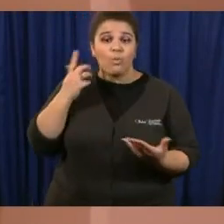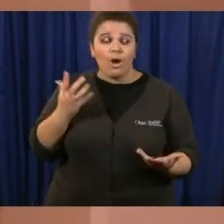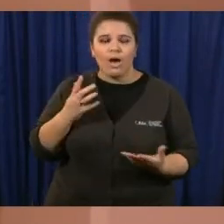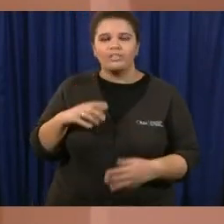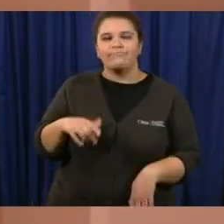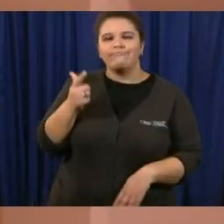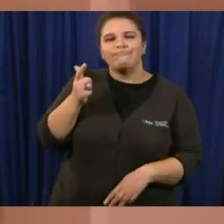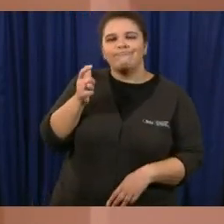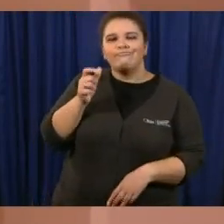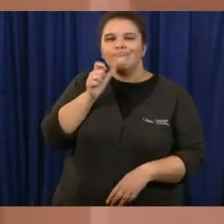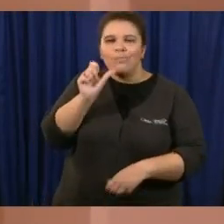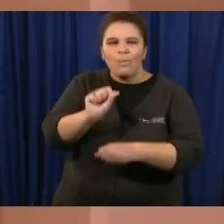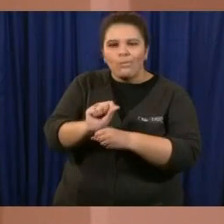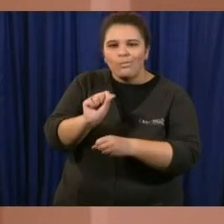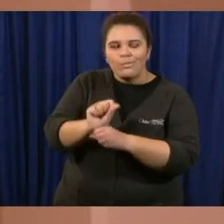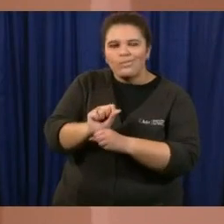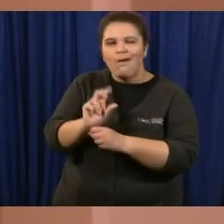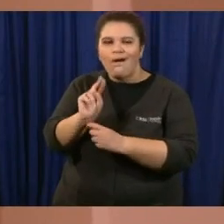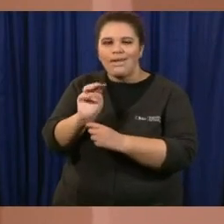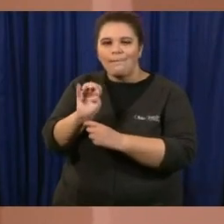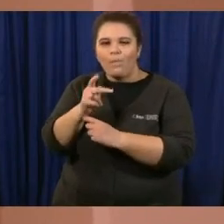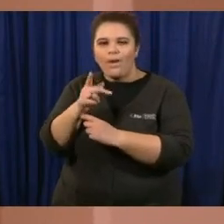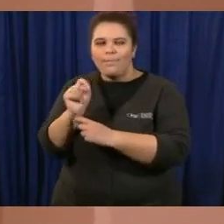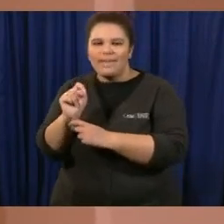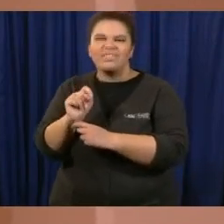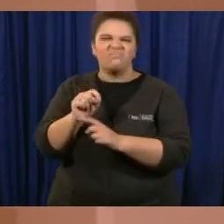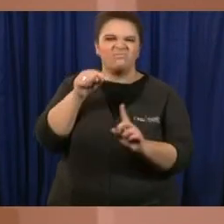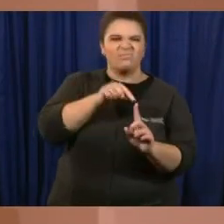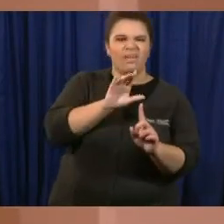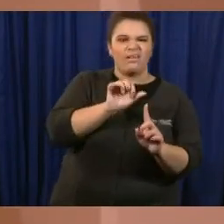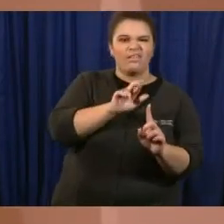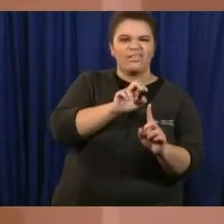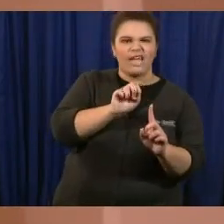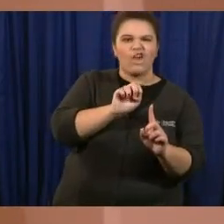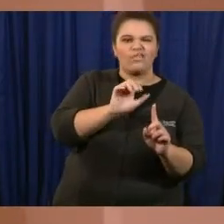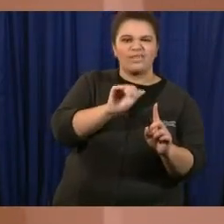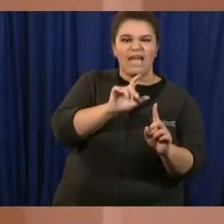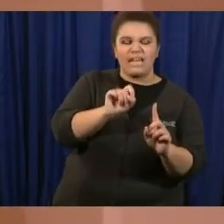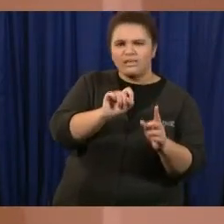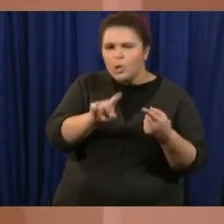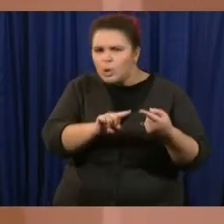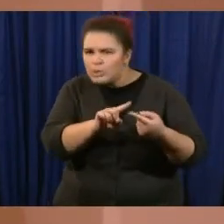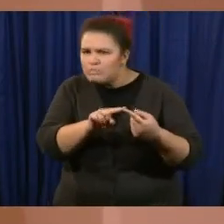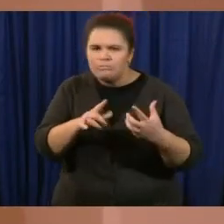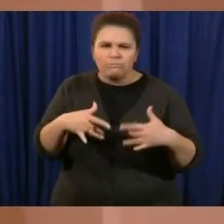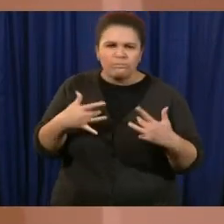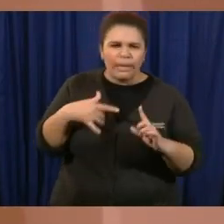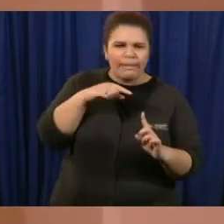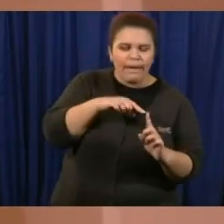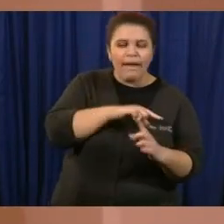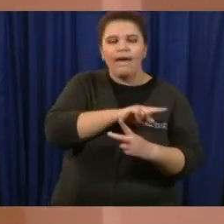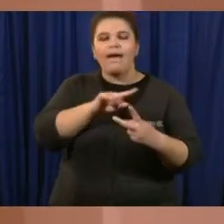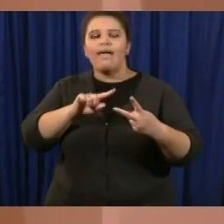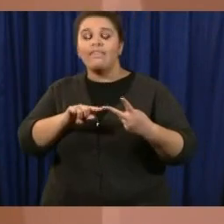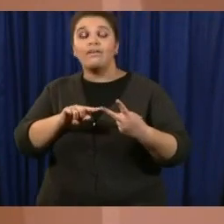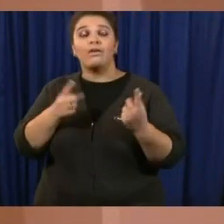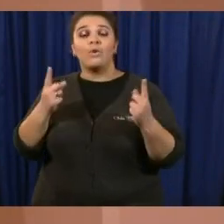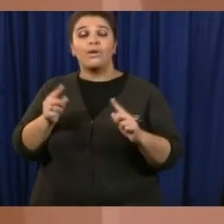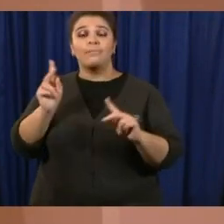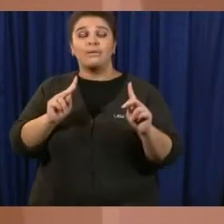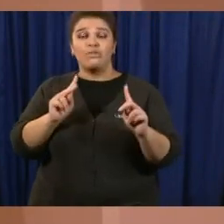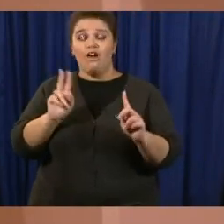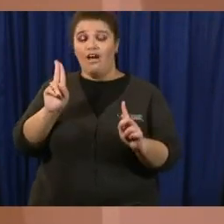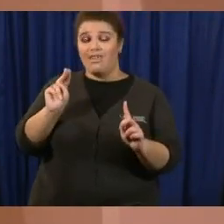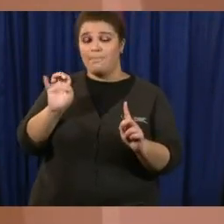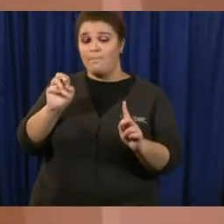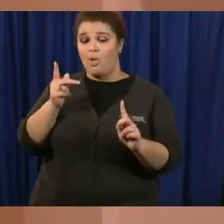availability of that money? And also, do you have any updates on the sort of brick walls people are hitting when they try to file for unemployment, and those that have been waiting